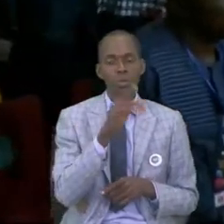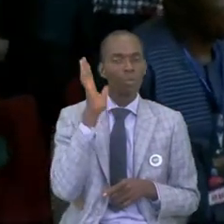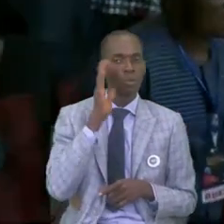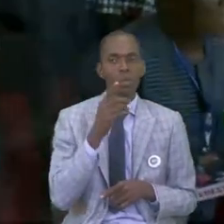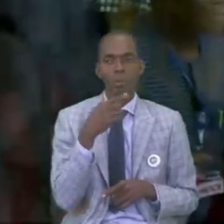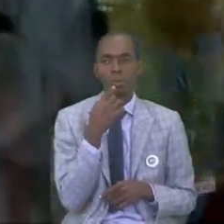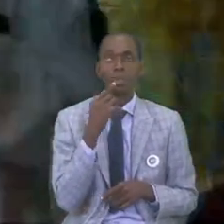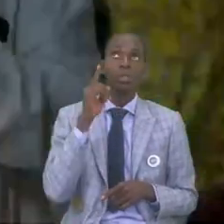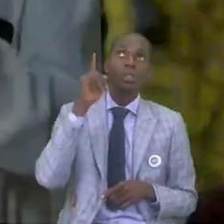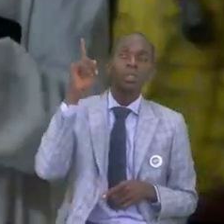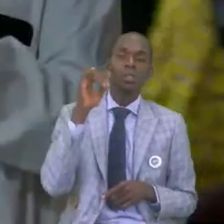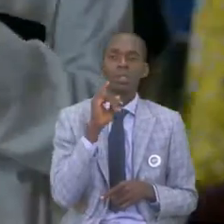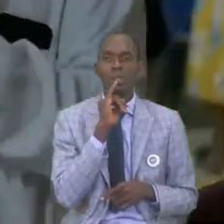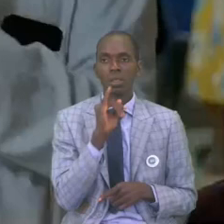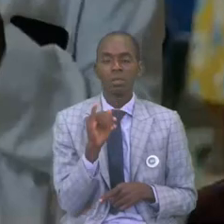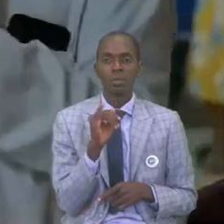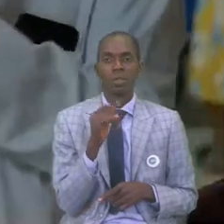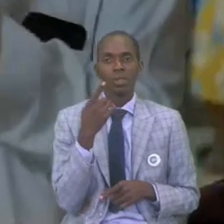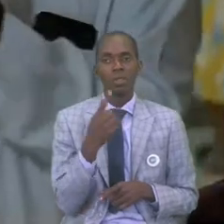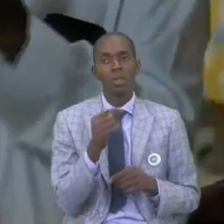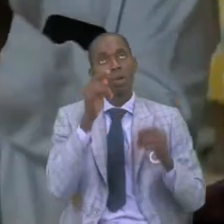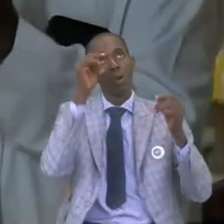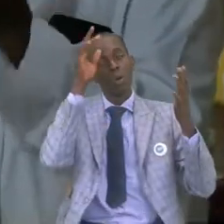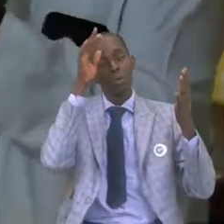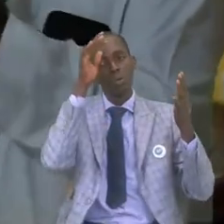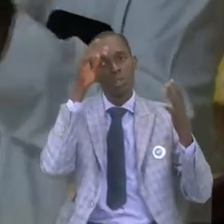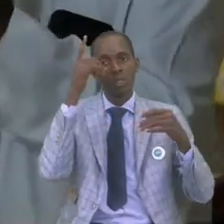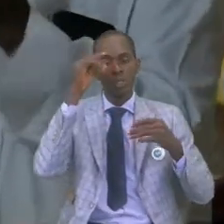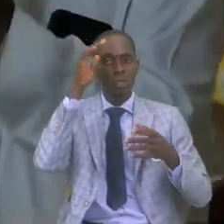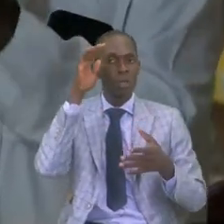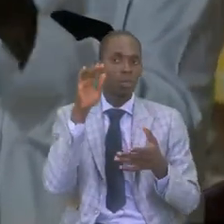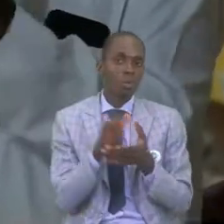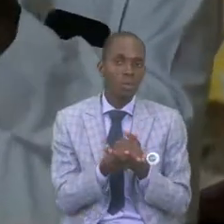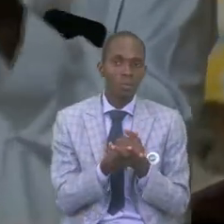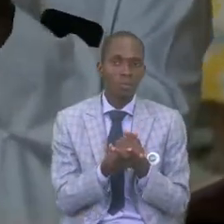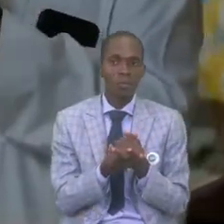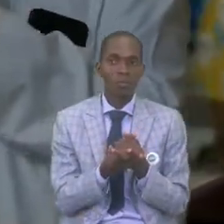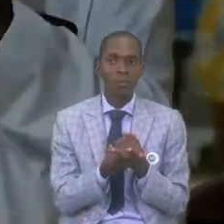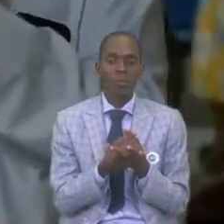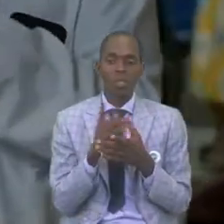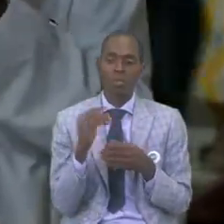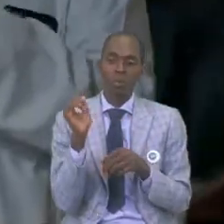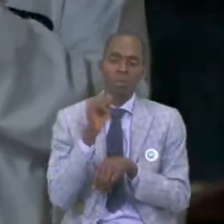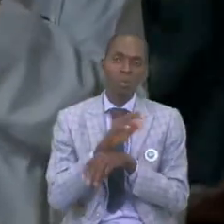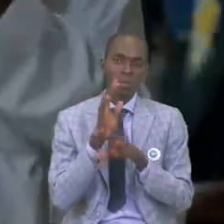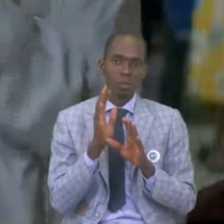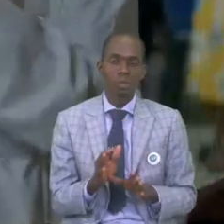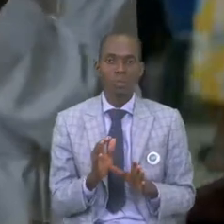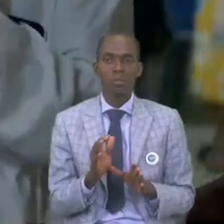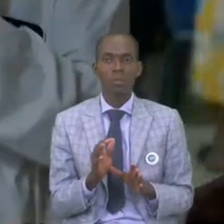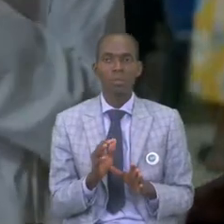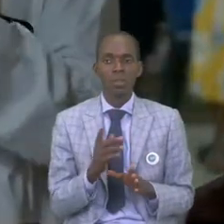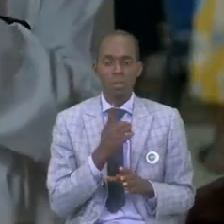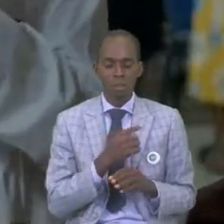is the hope, the husband, the overcomer, the